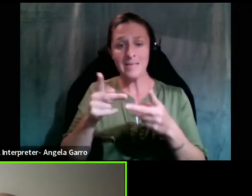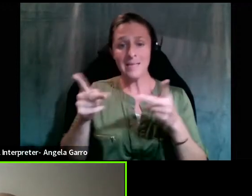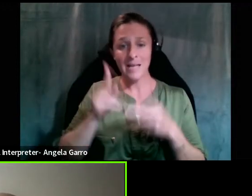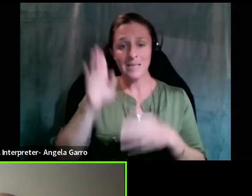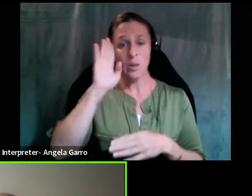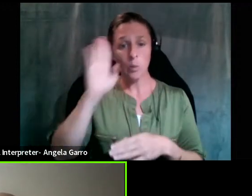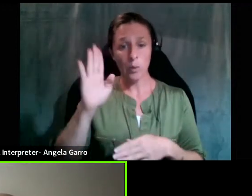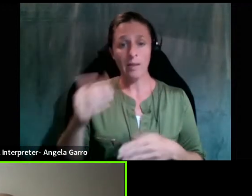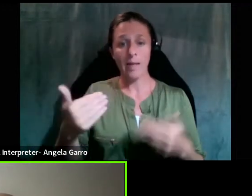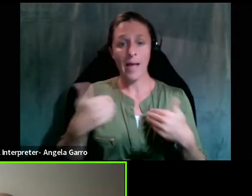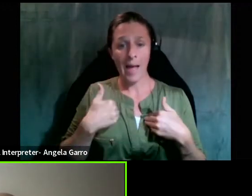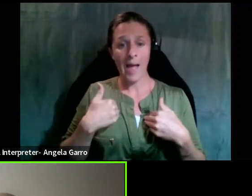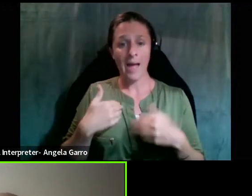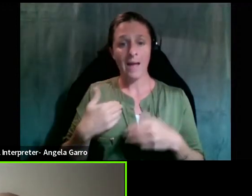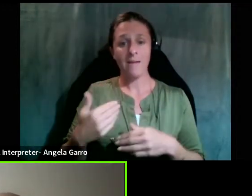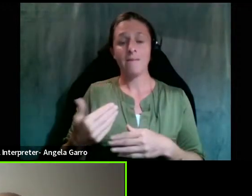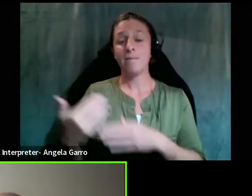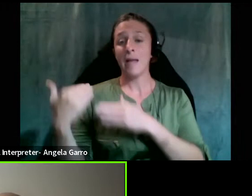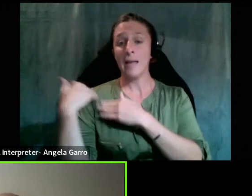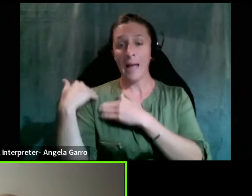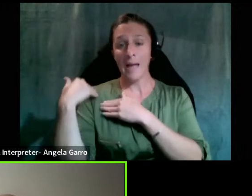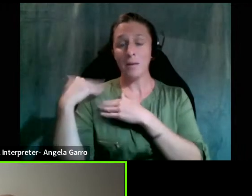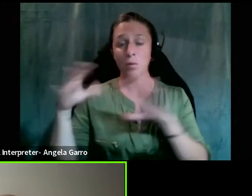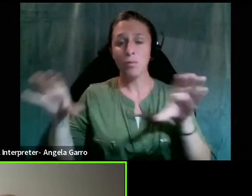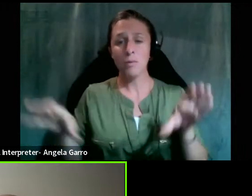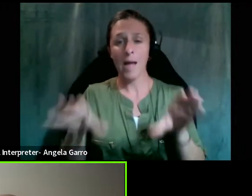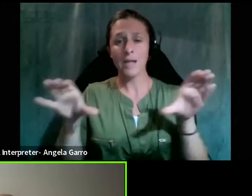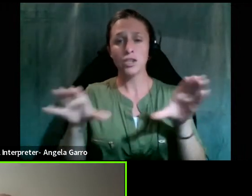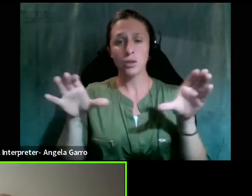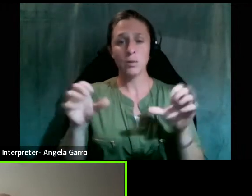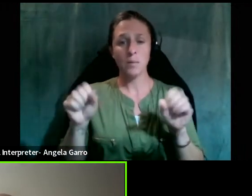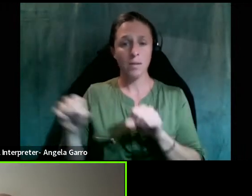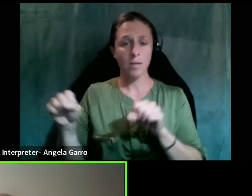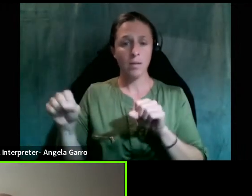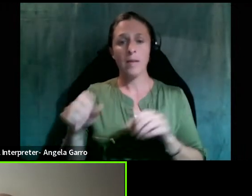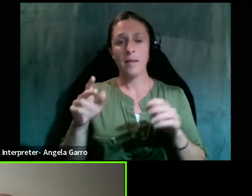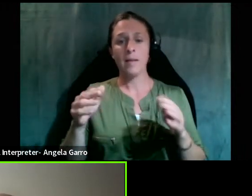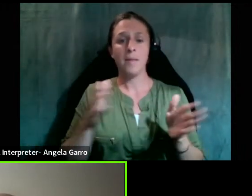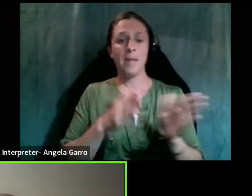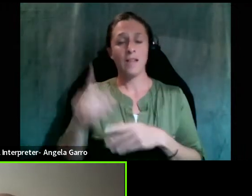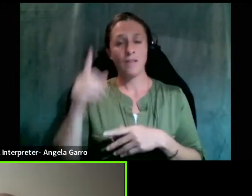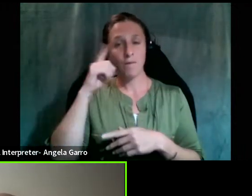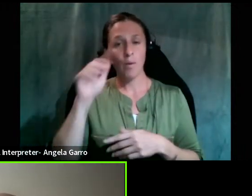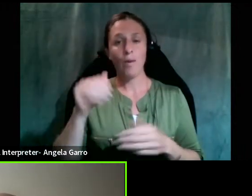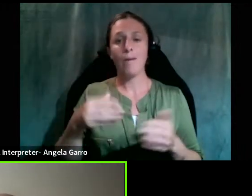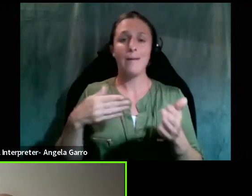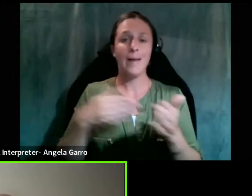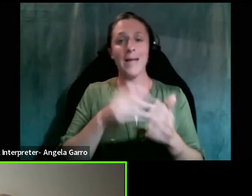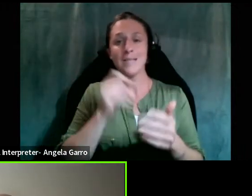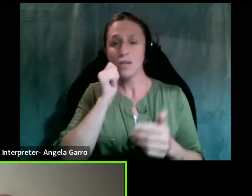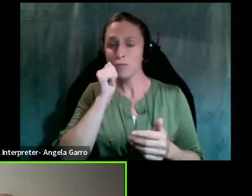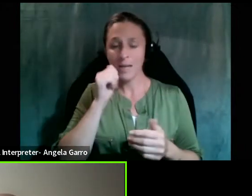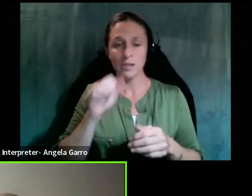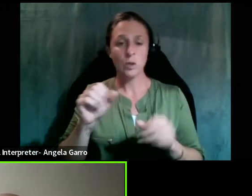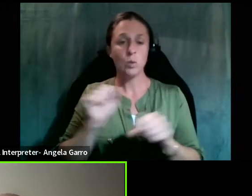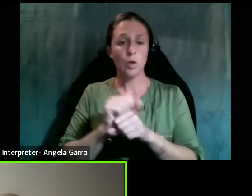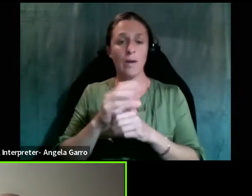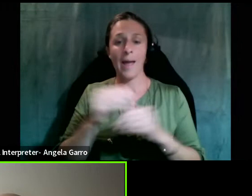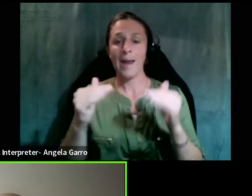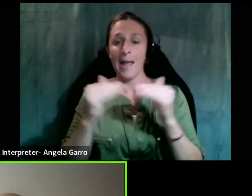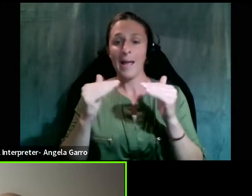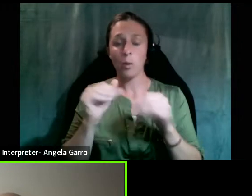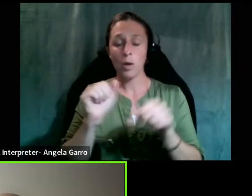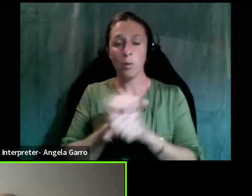have accountable and actionable plans for their anti-racist work and equity work. I'm also hoping that